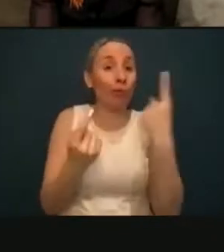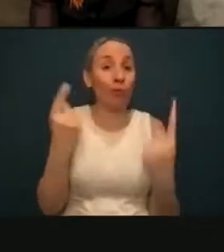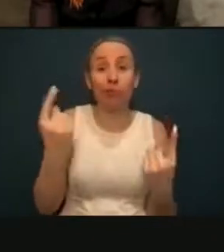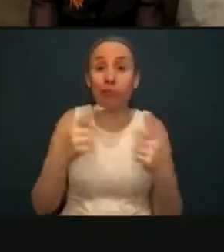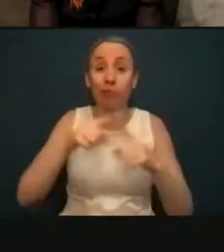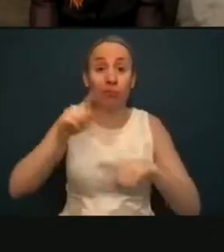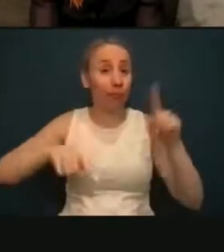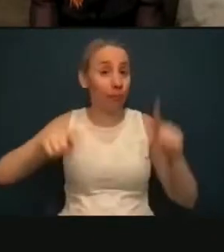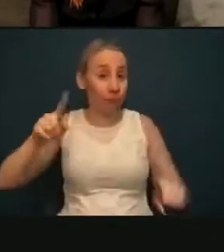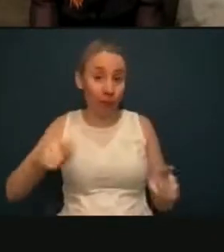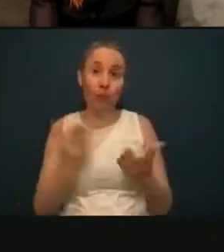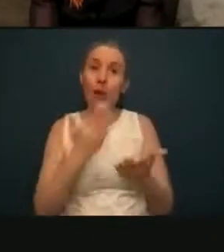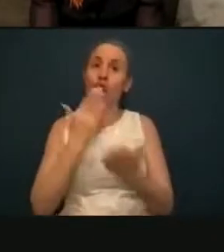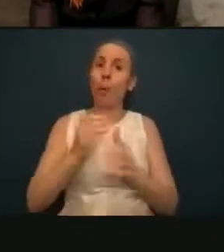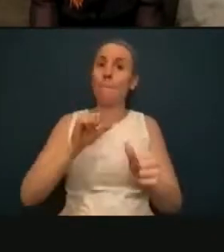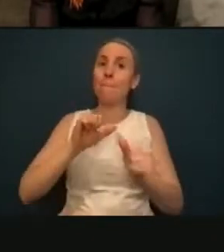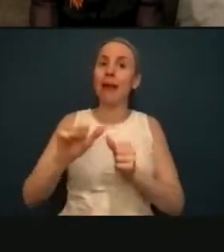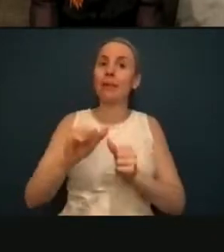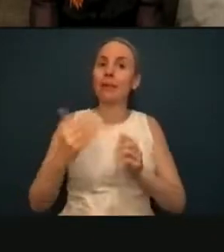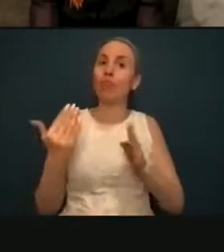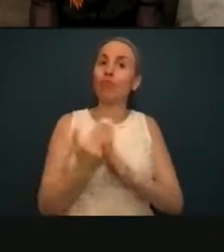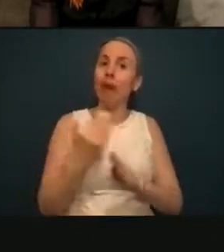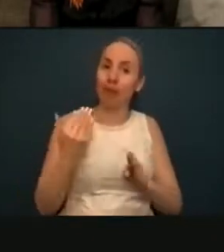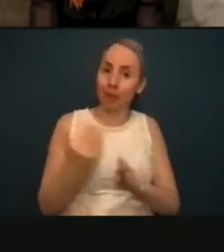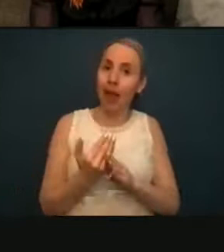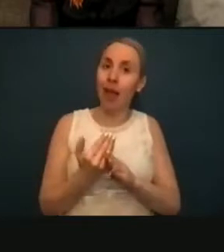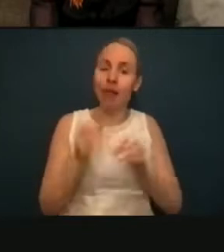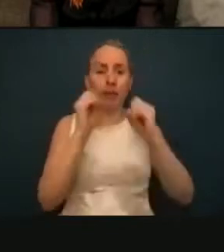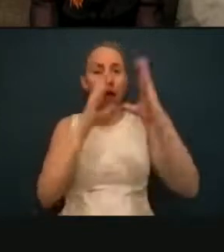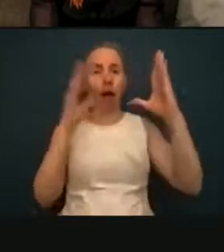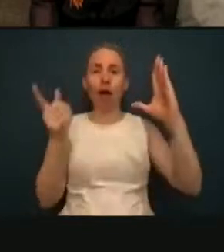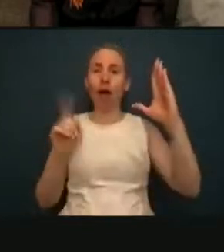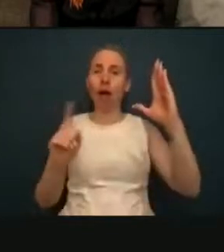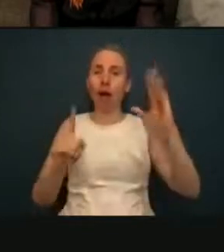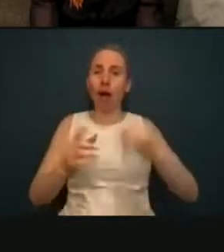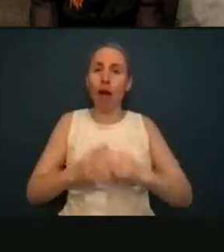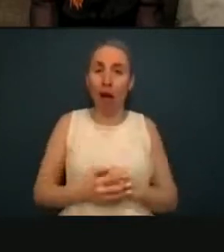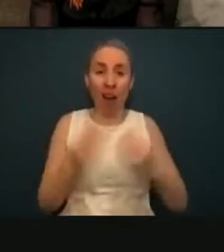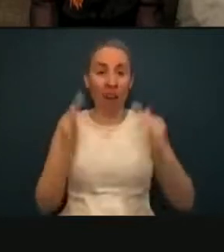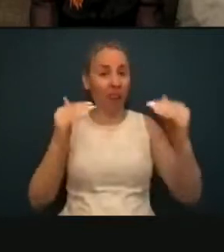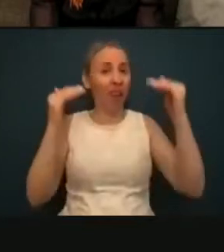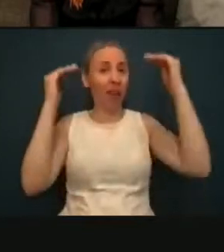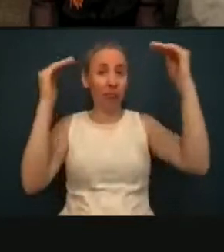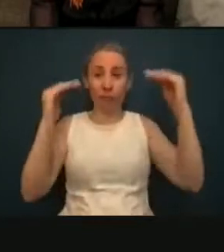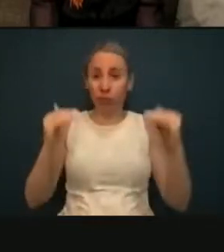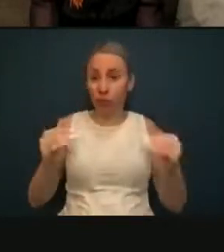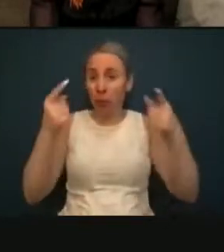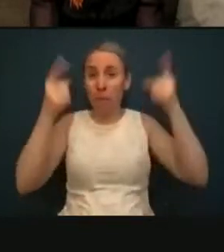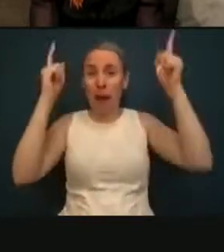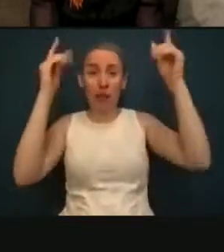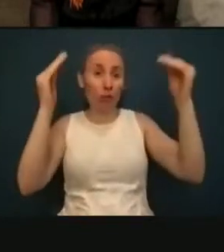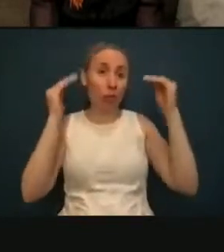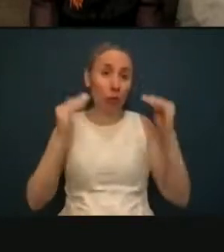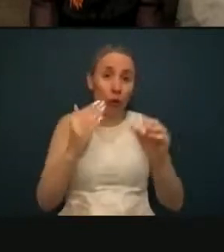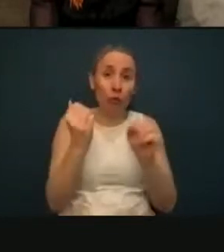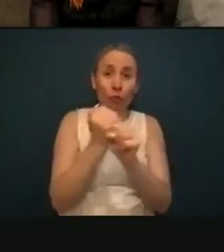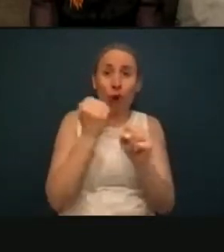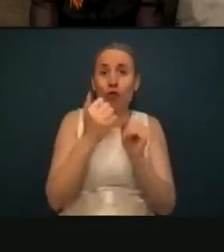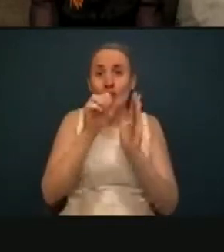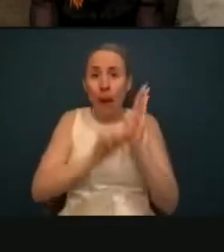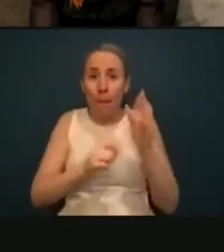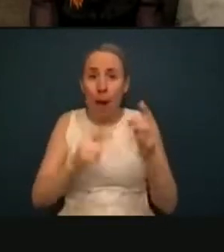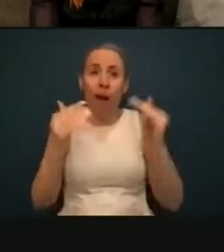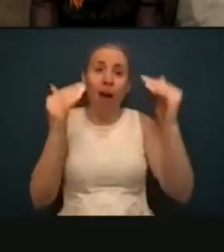with what best practice looks like. And it's important that everyone from management, programmers, artists, front of house, box